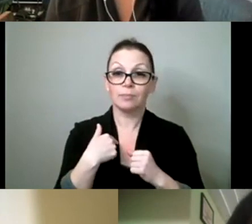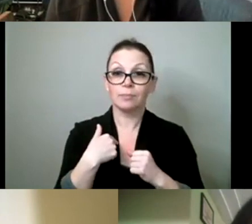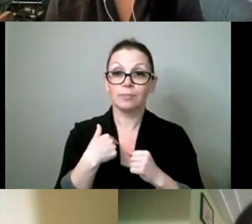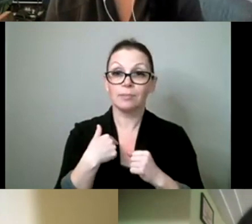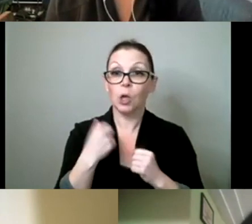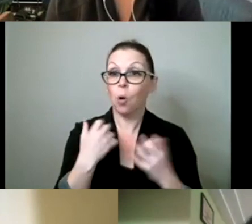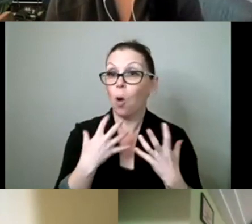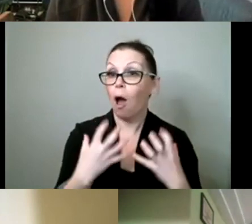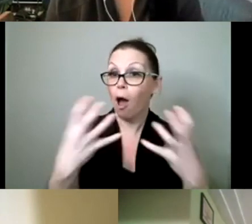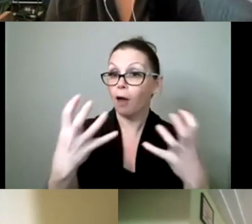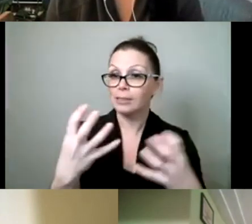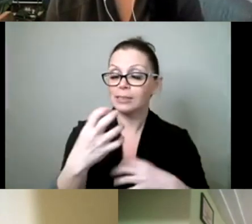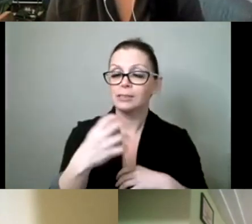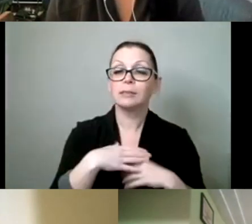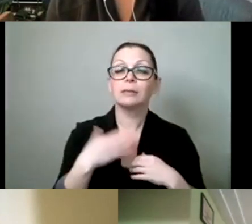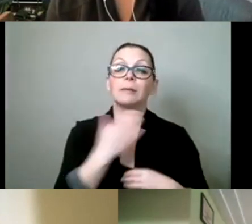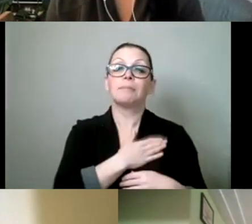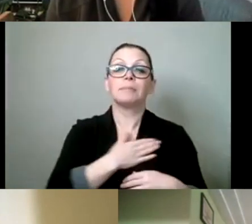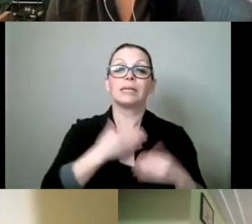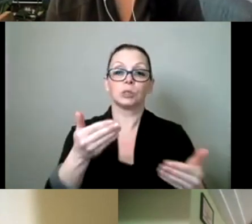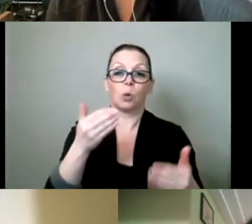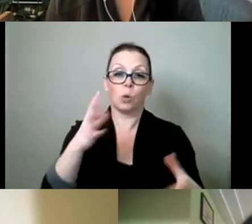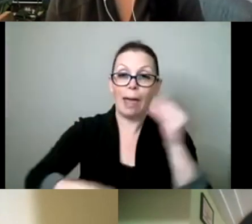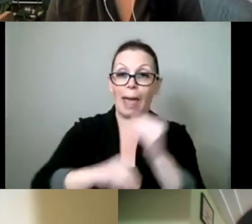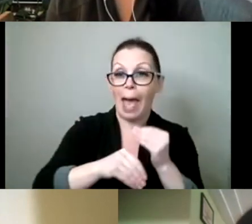you're in the audience, please add your question into the Q&A box.